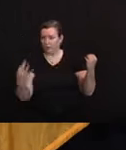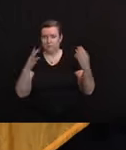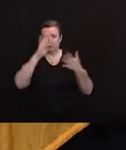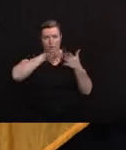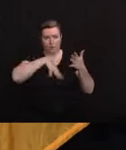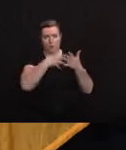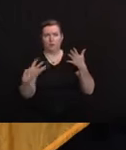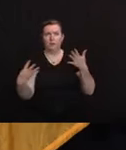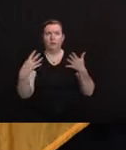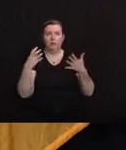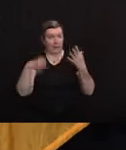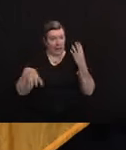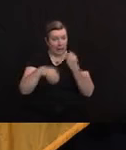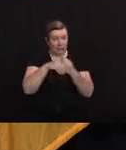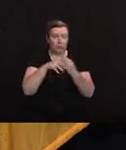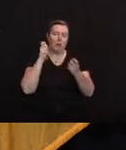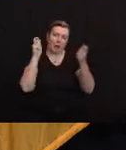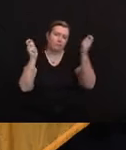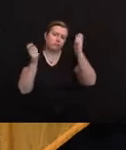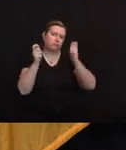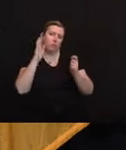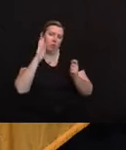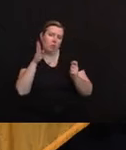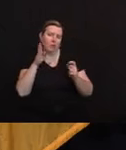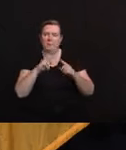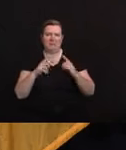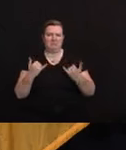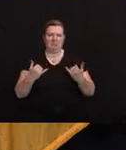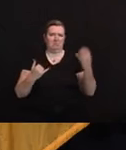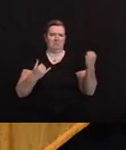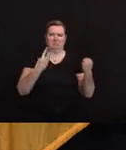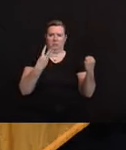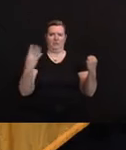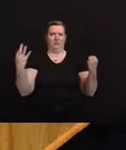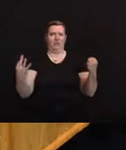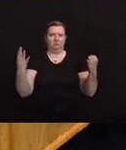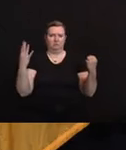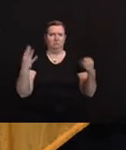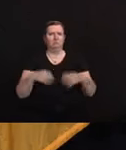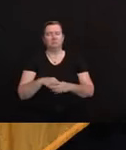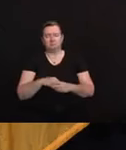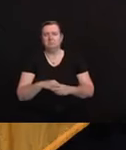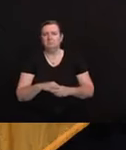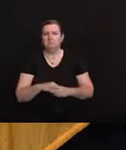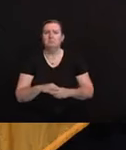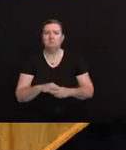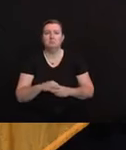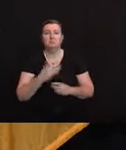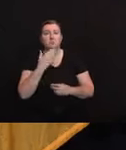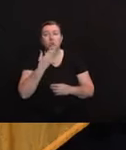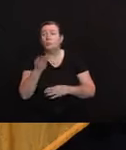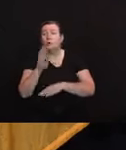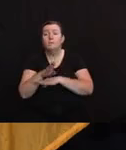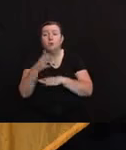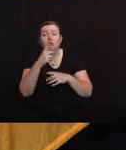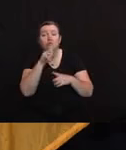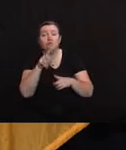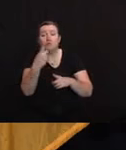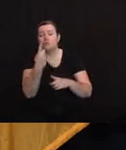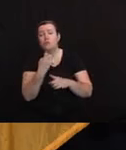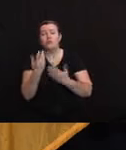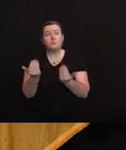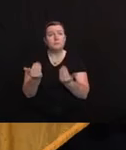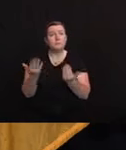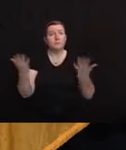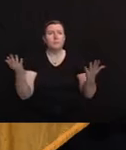go otherwise, in which case we will come to you and let you know. Good afternoon. Good afternoon, Governor. I have a